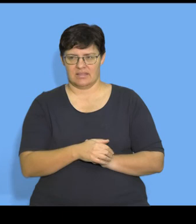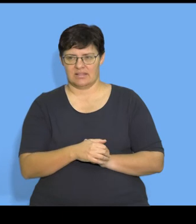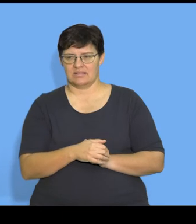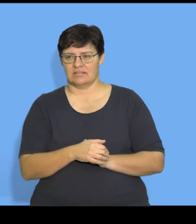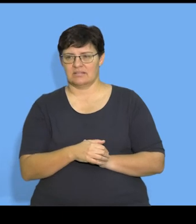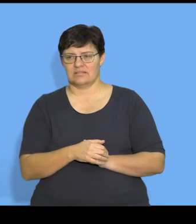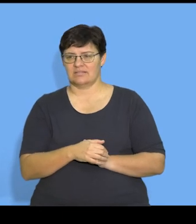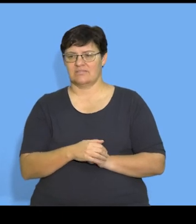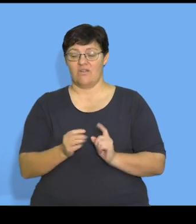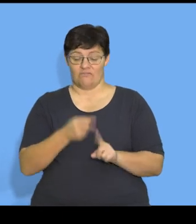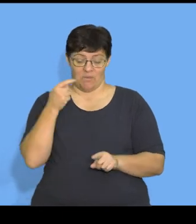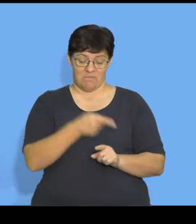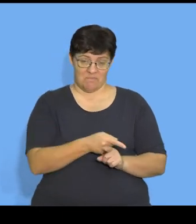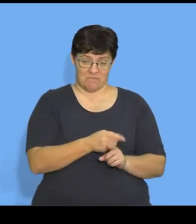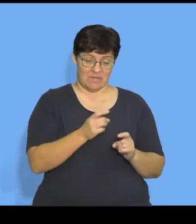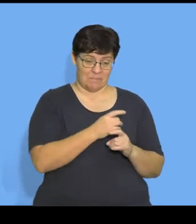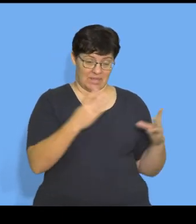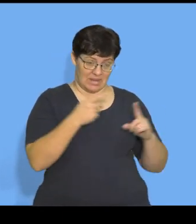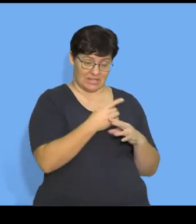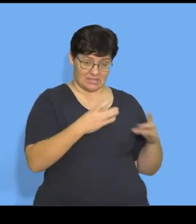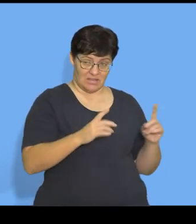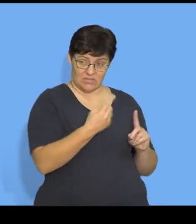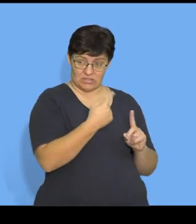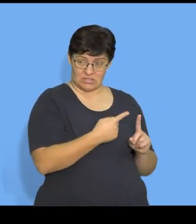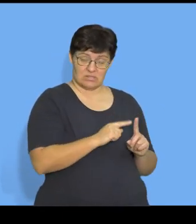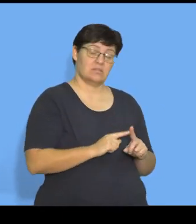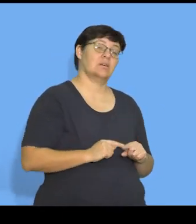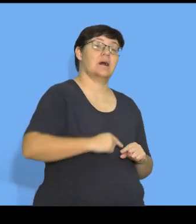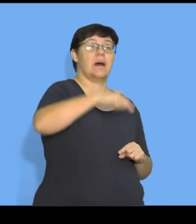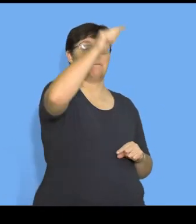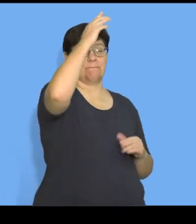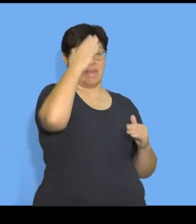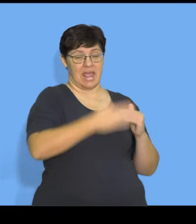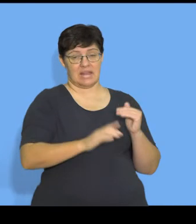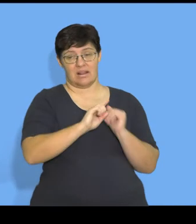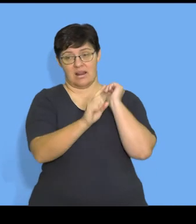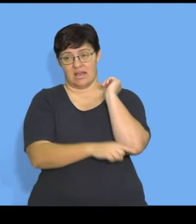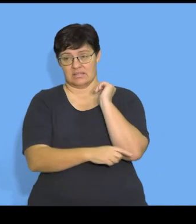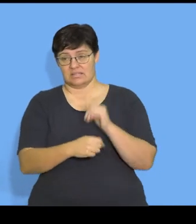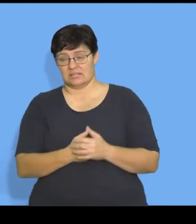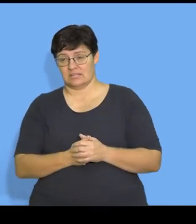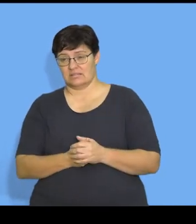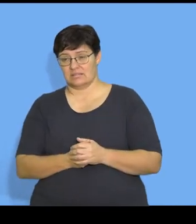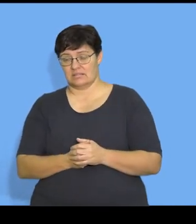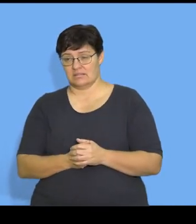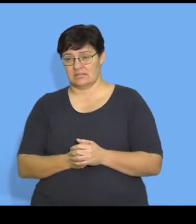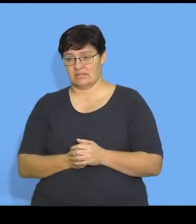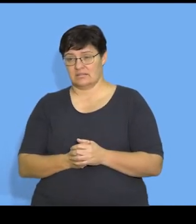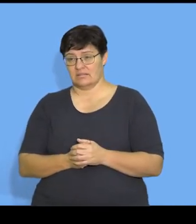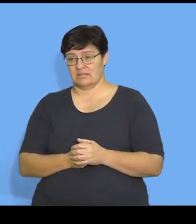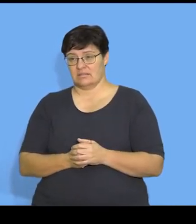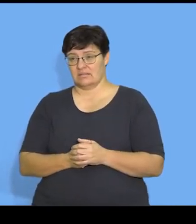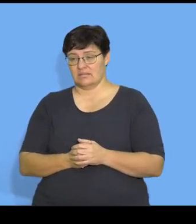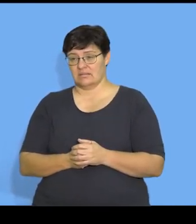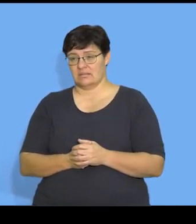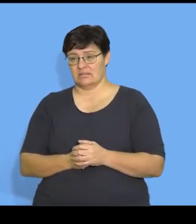resultant goes from the beginning of the first one to the end of the last one, and this is why you draw it better than I